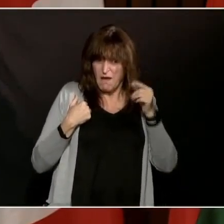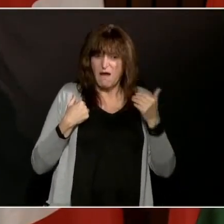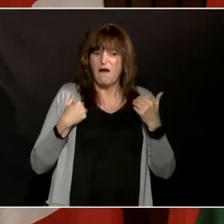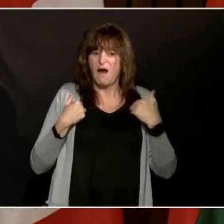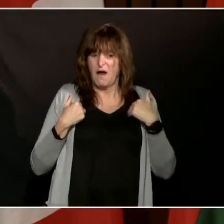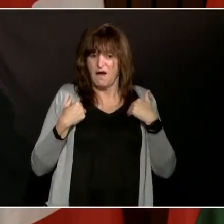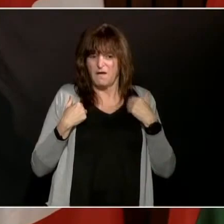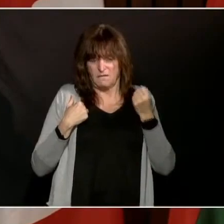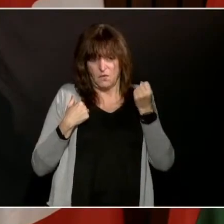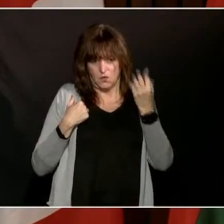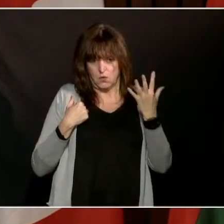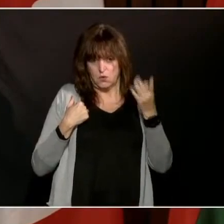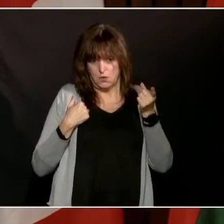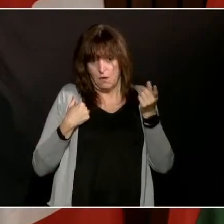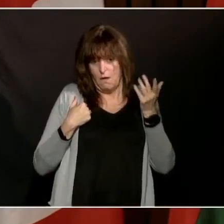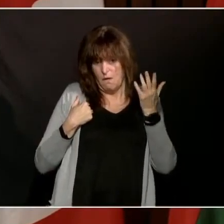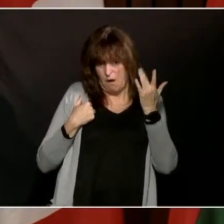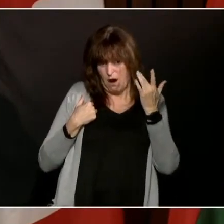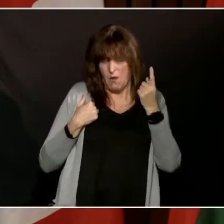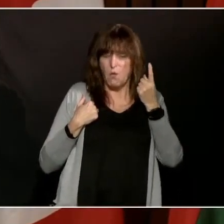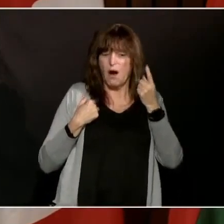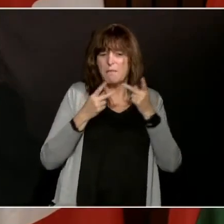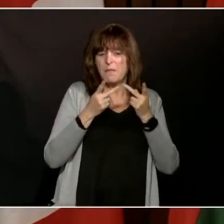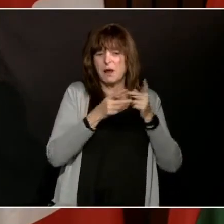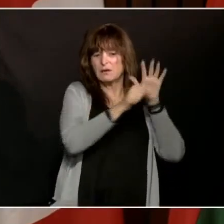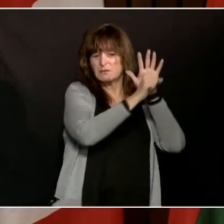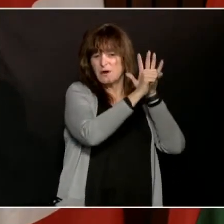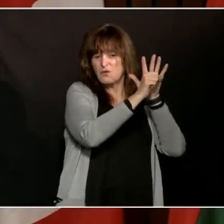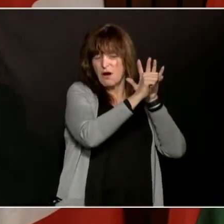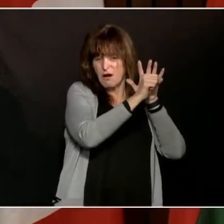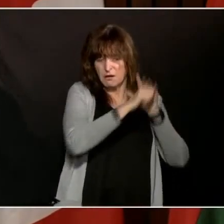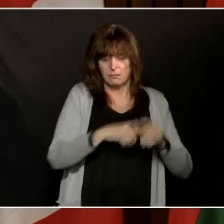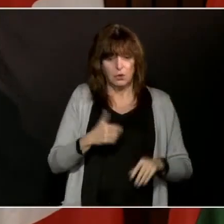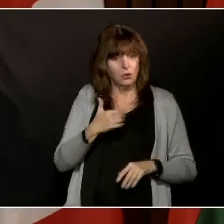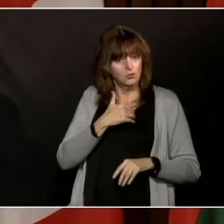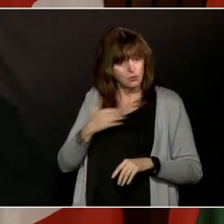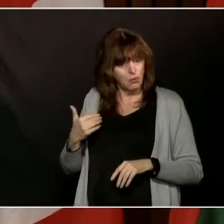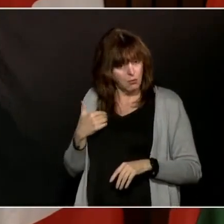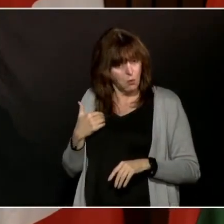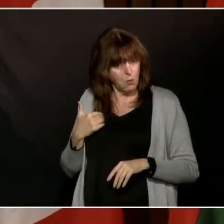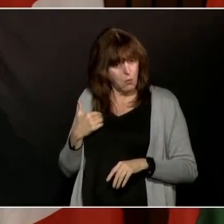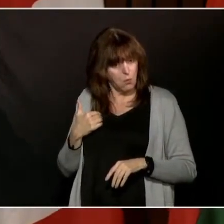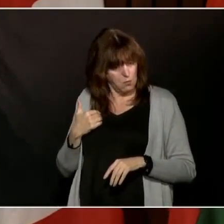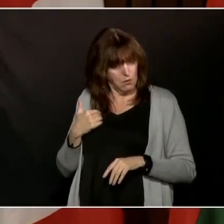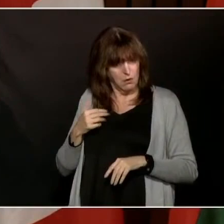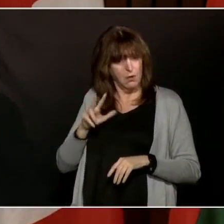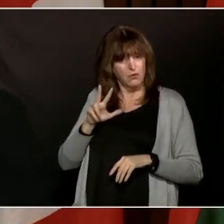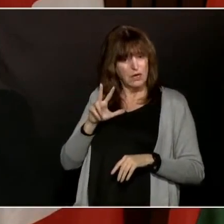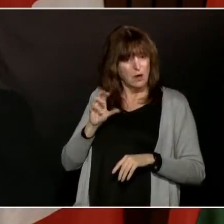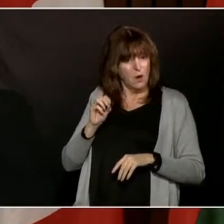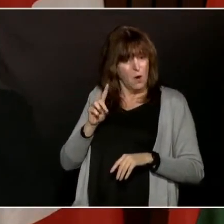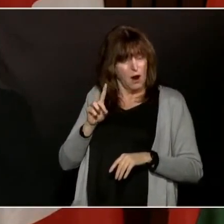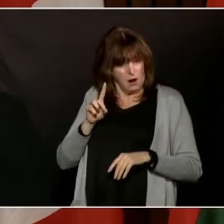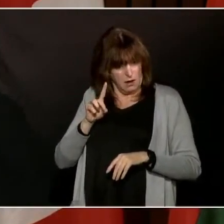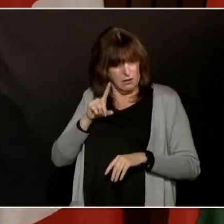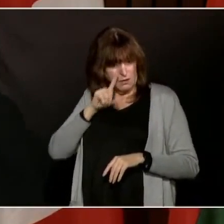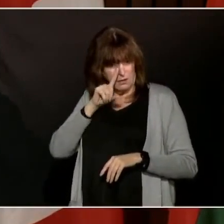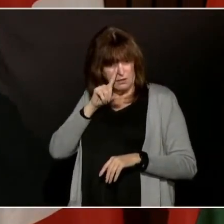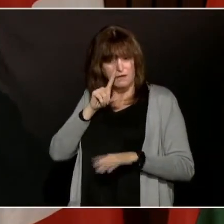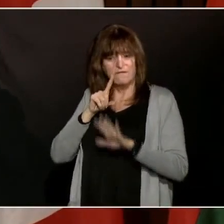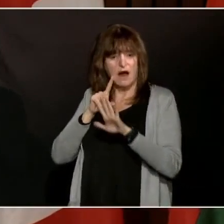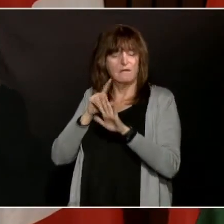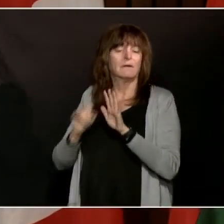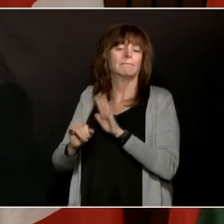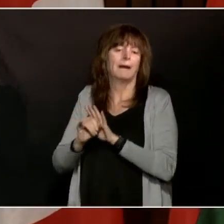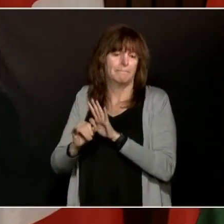discovered at Roberta Place. In Toronto, 5 of 301 samples tested positive for a variant of concern, and in